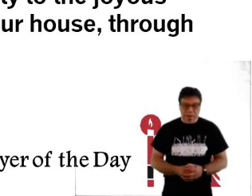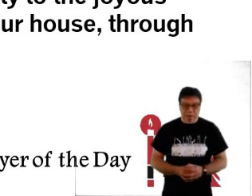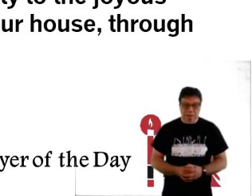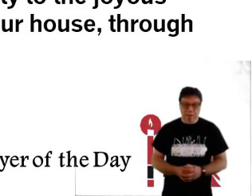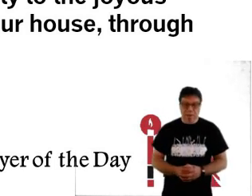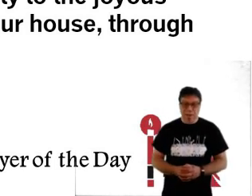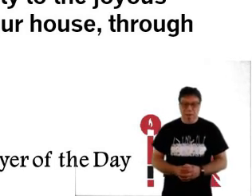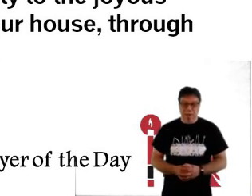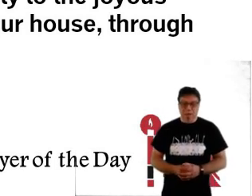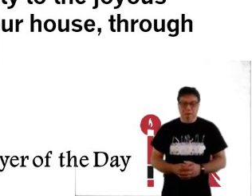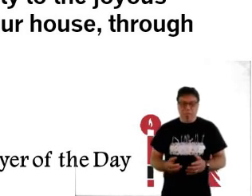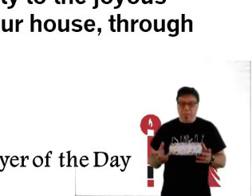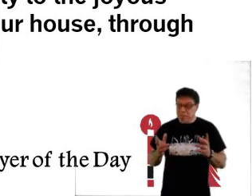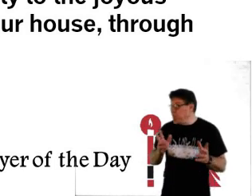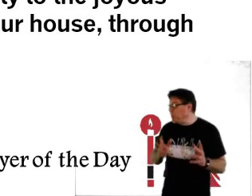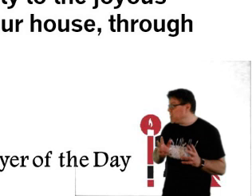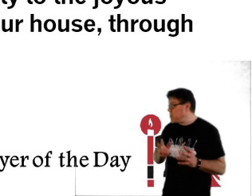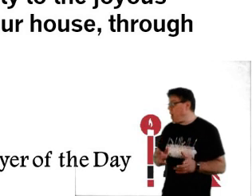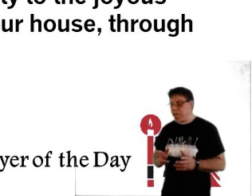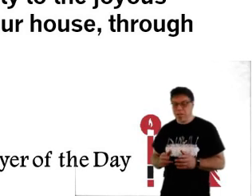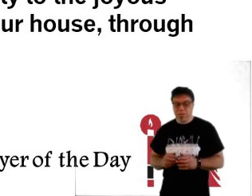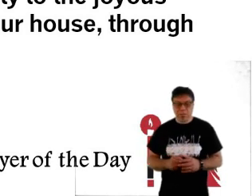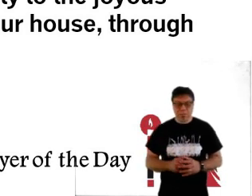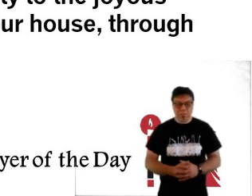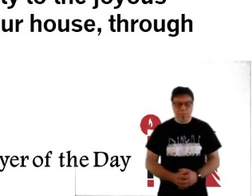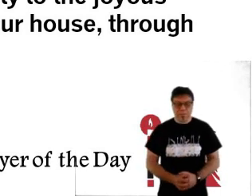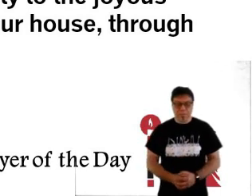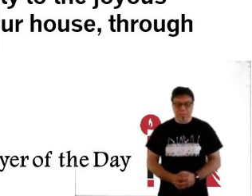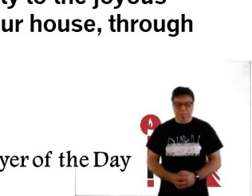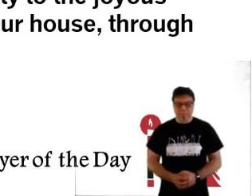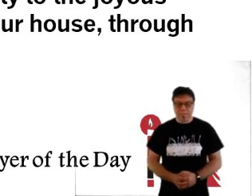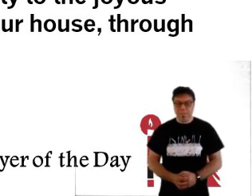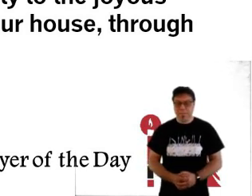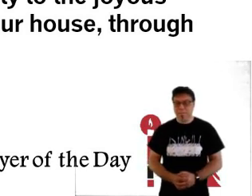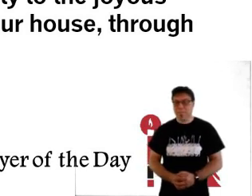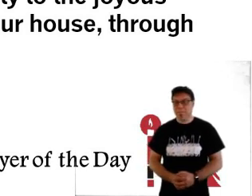way. But we still need to talk.